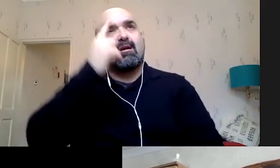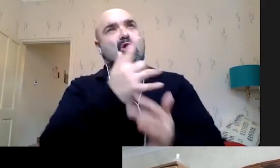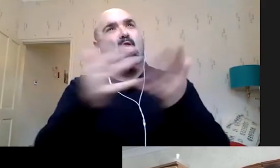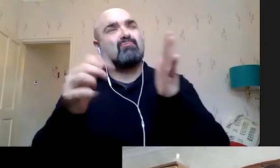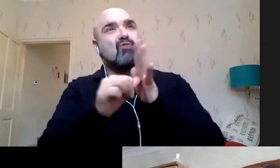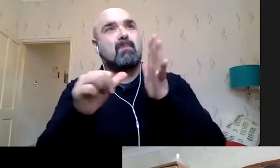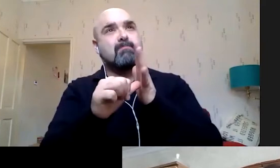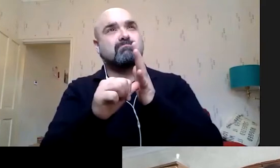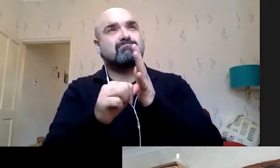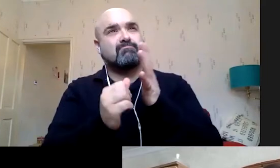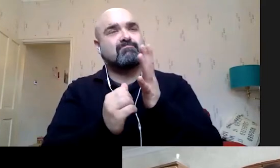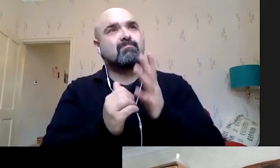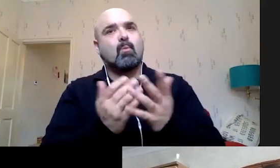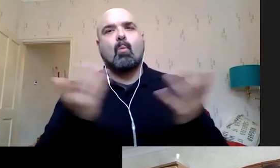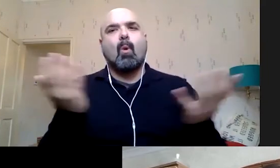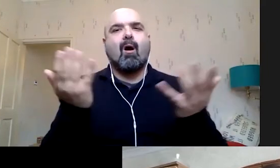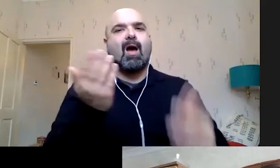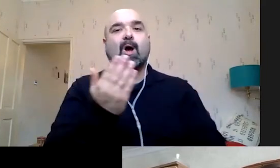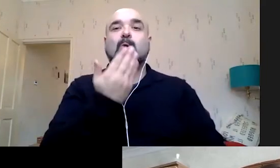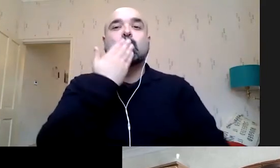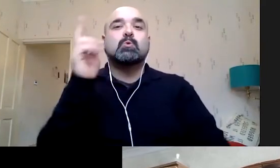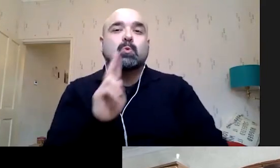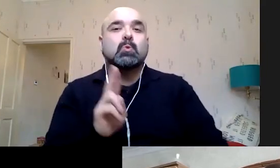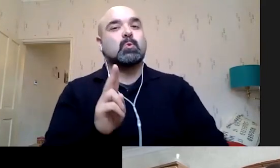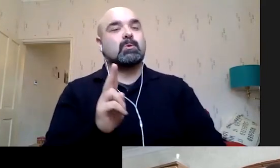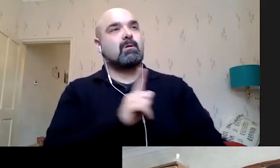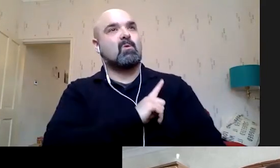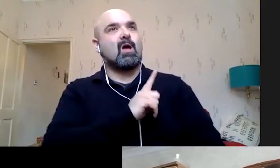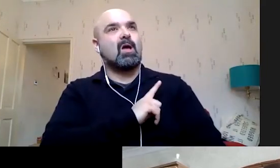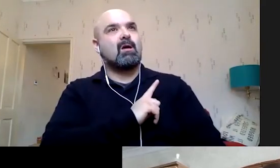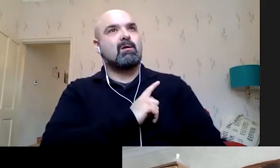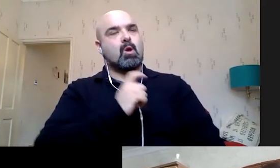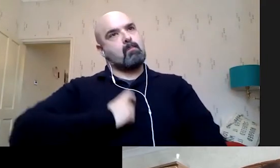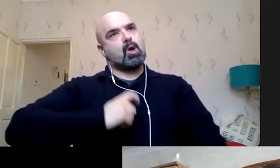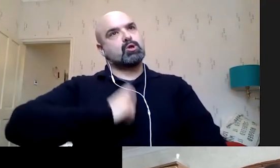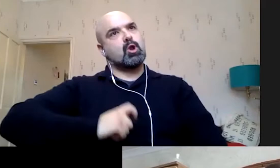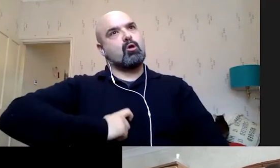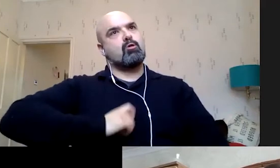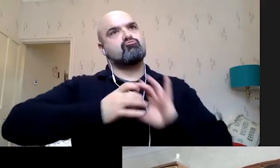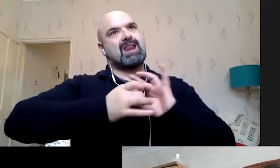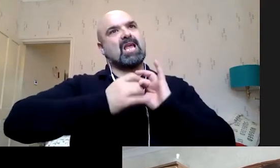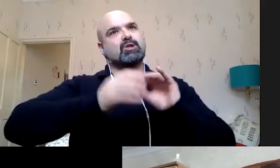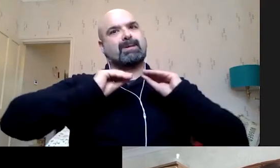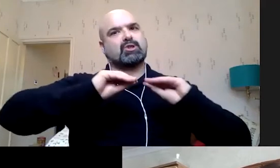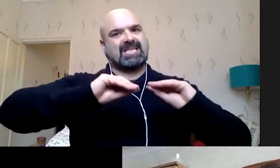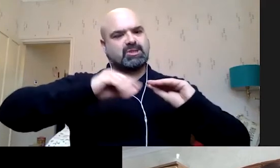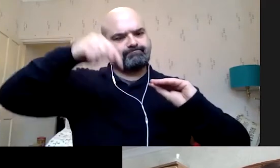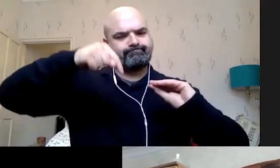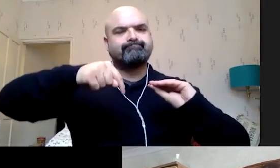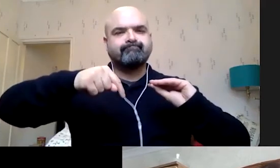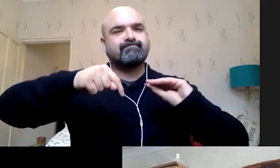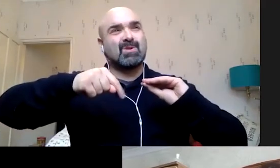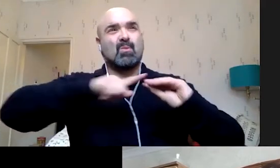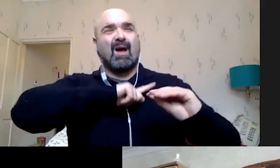problem in schools with personal relationship education, because I think it's quite difficult for teachers